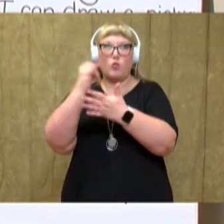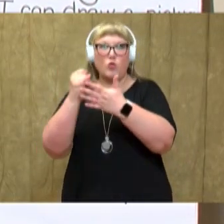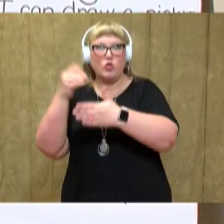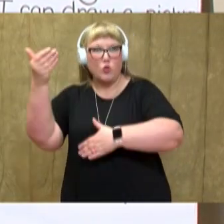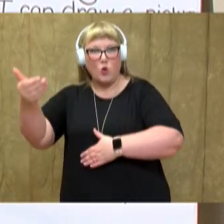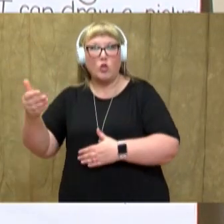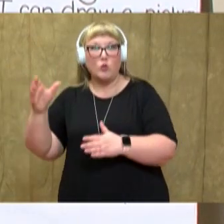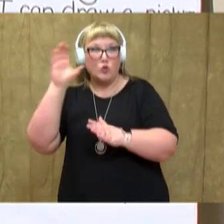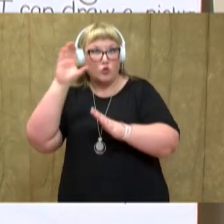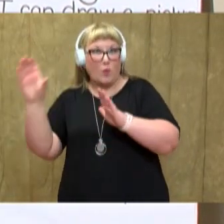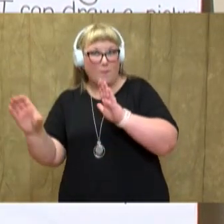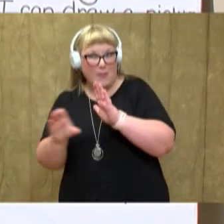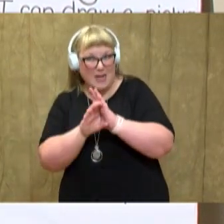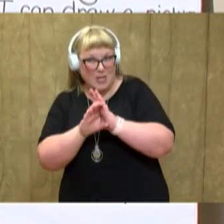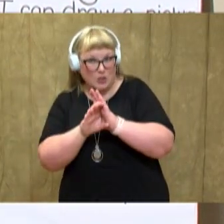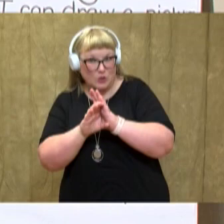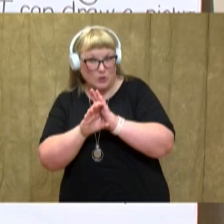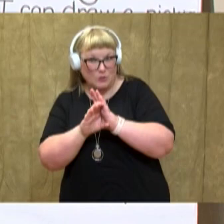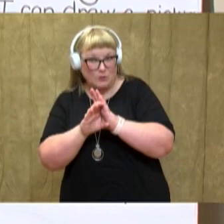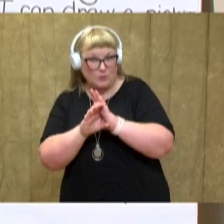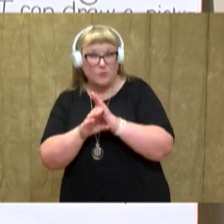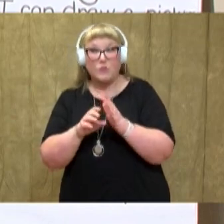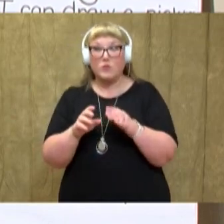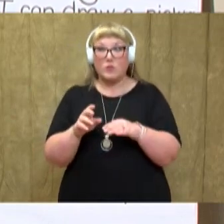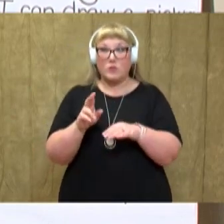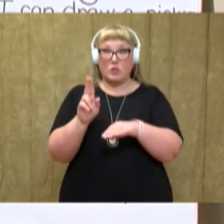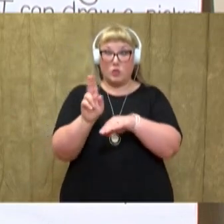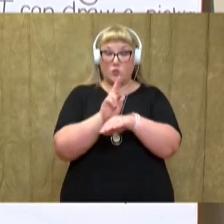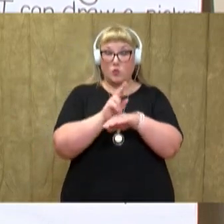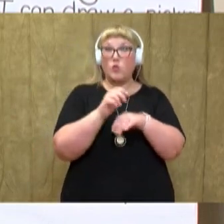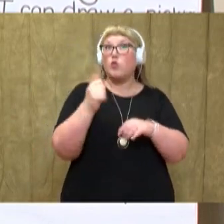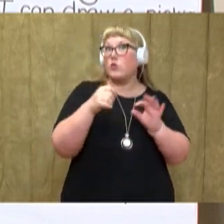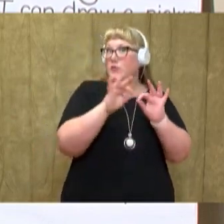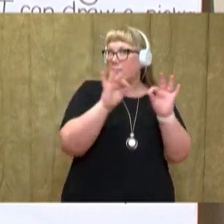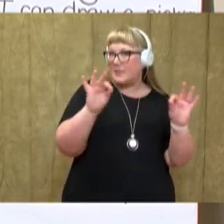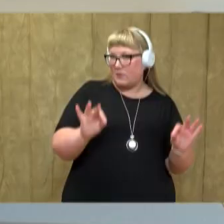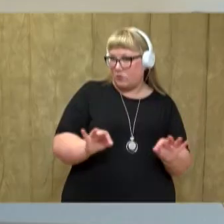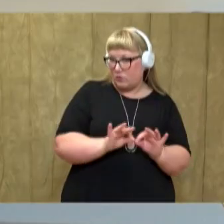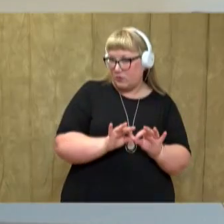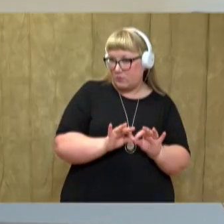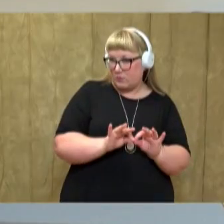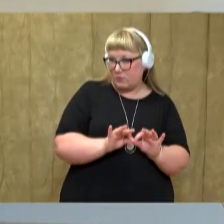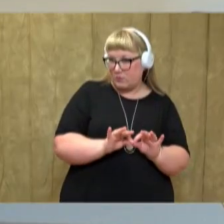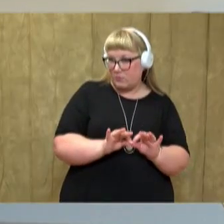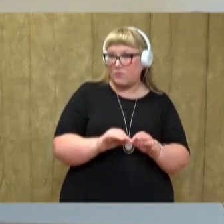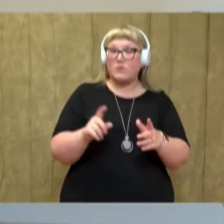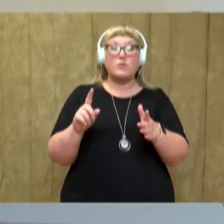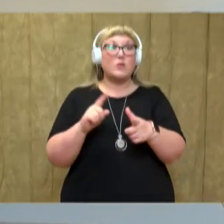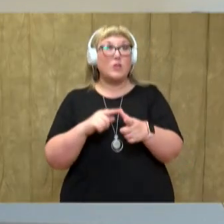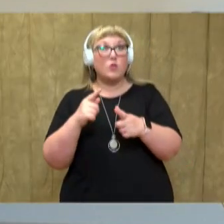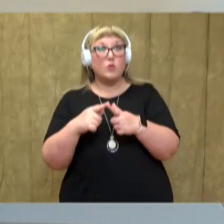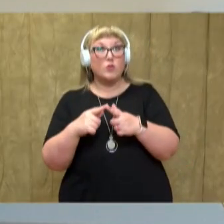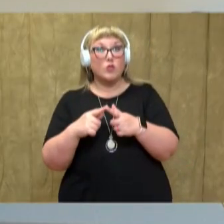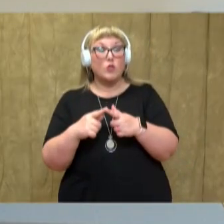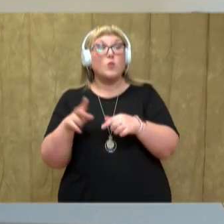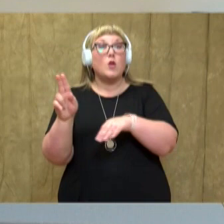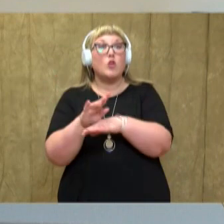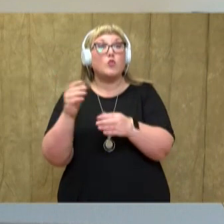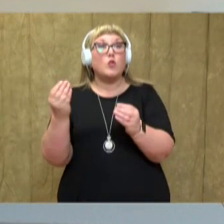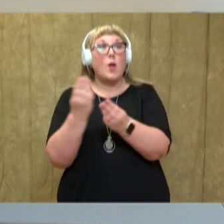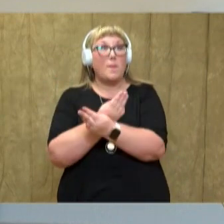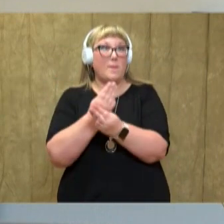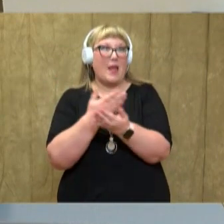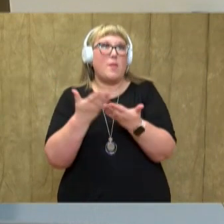pictures. We used our tin frame. And then we used